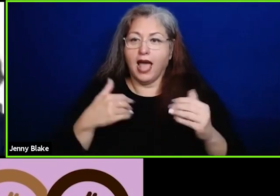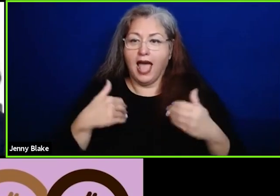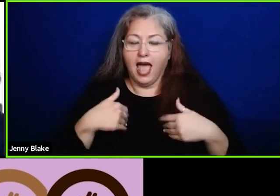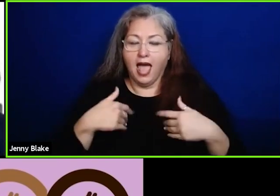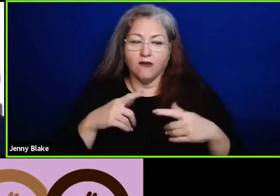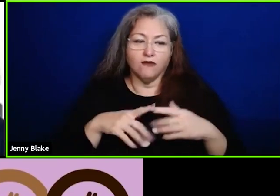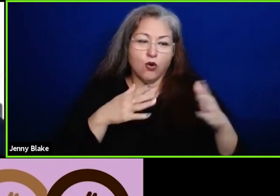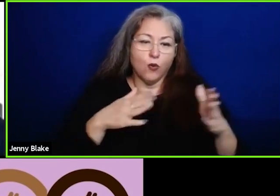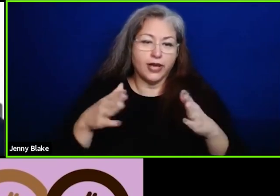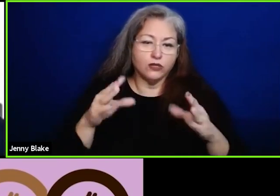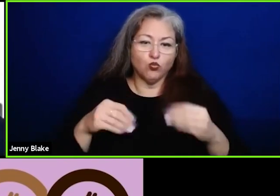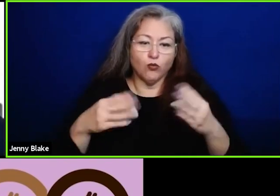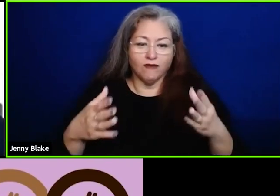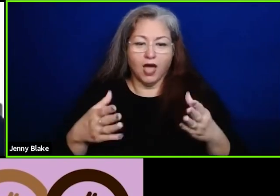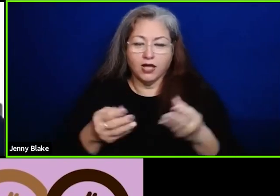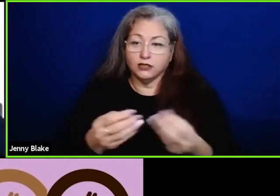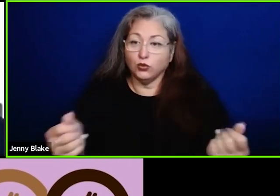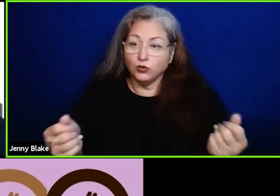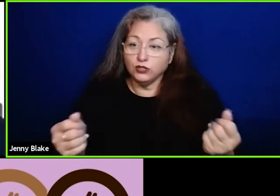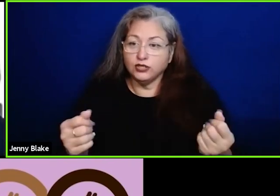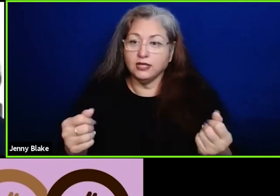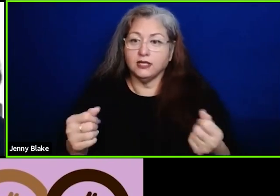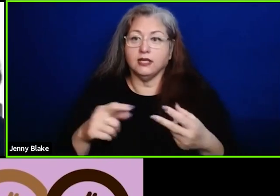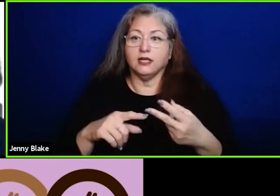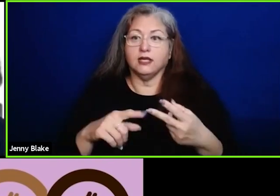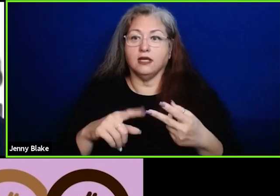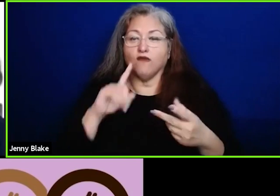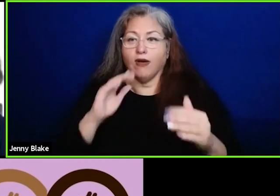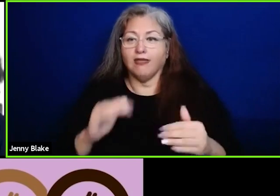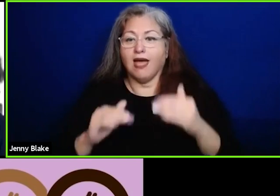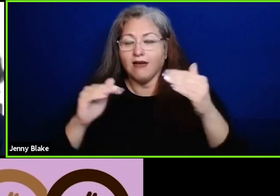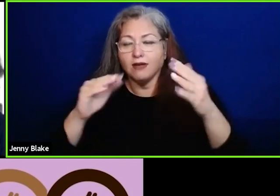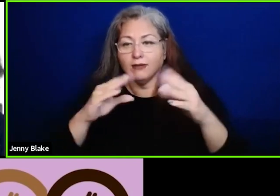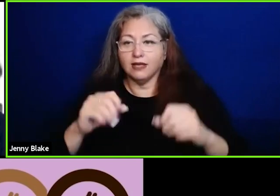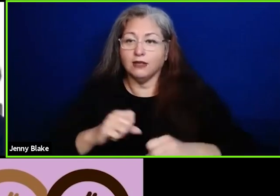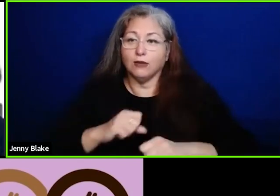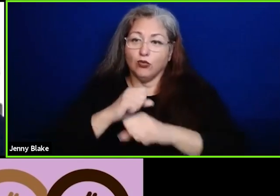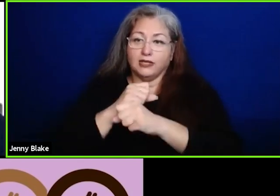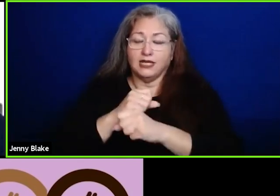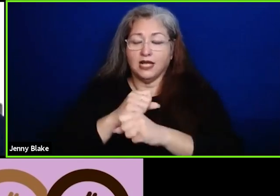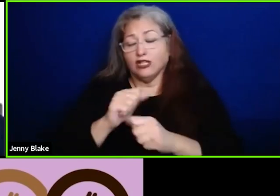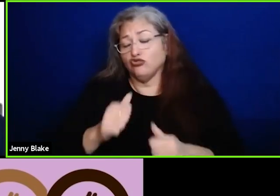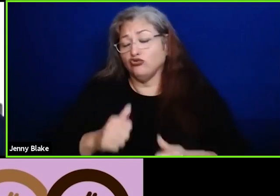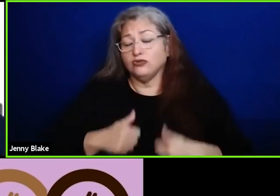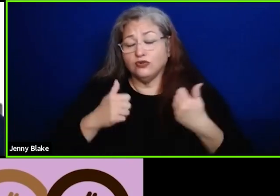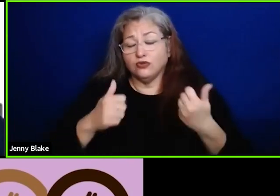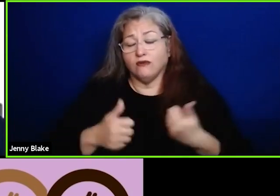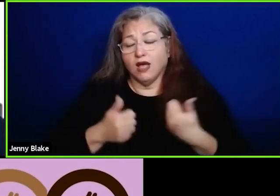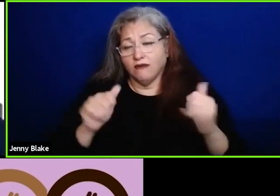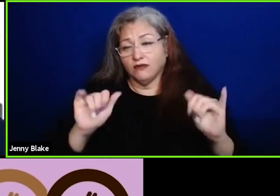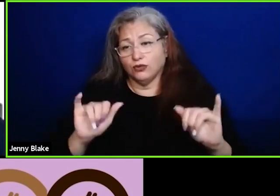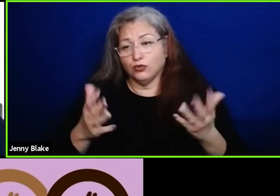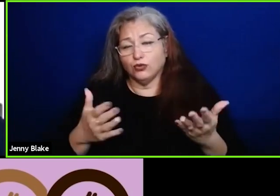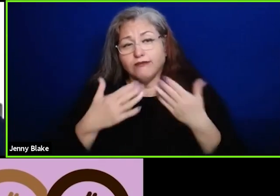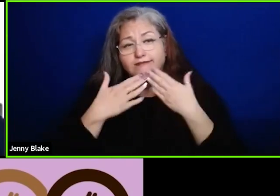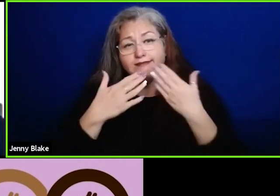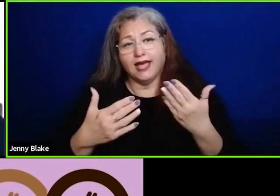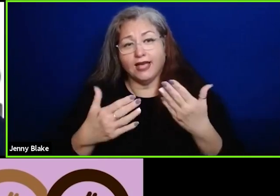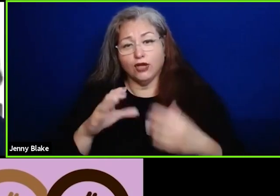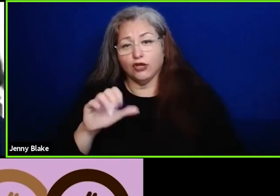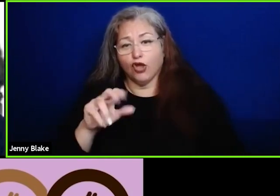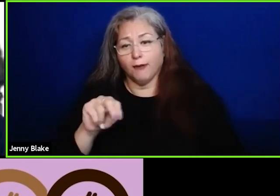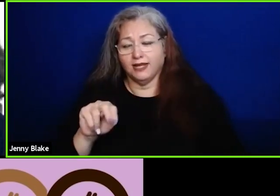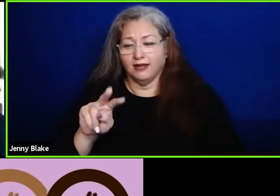provide solutions and for advancement and protection and survival. So thank you, Carmen